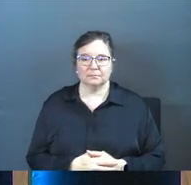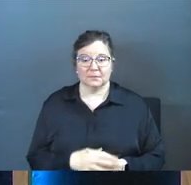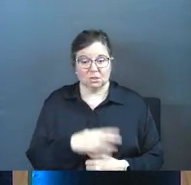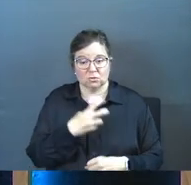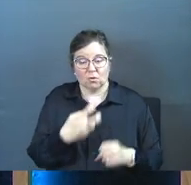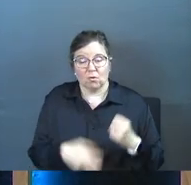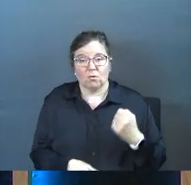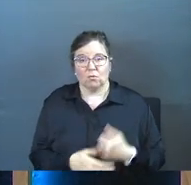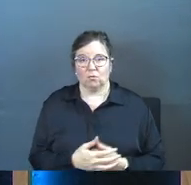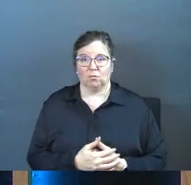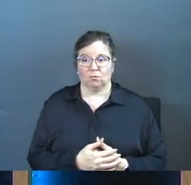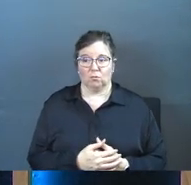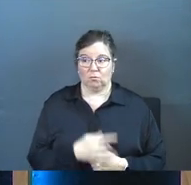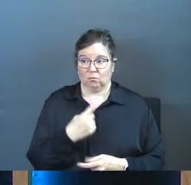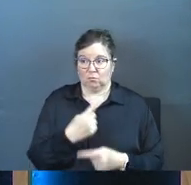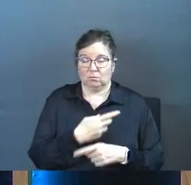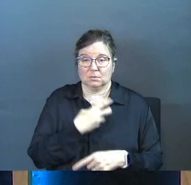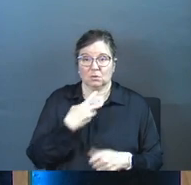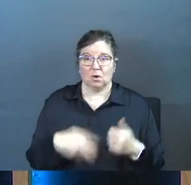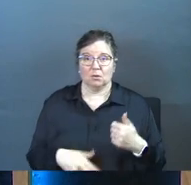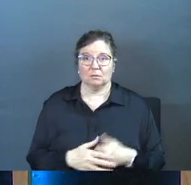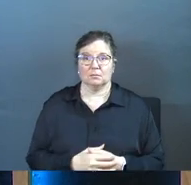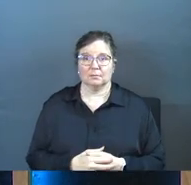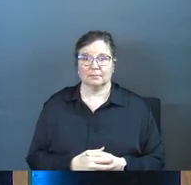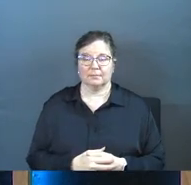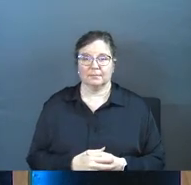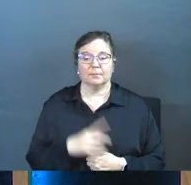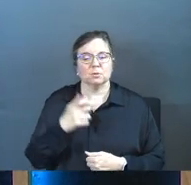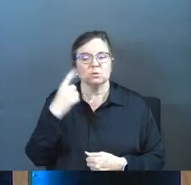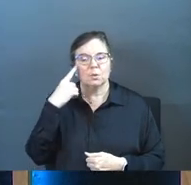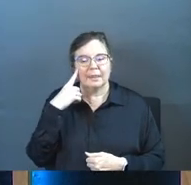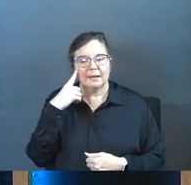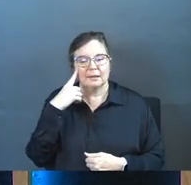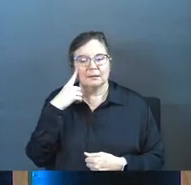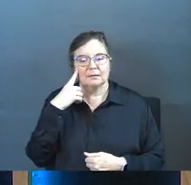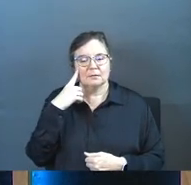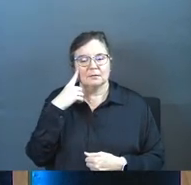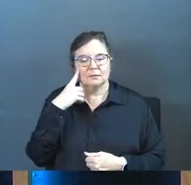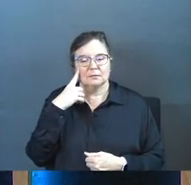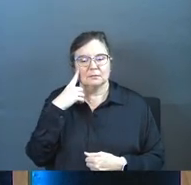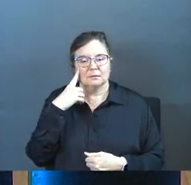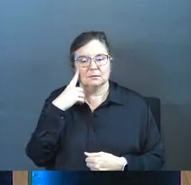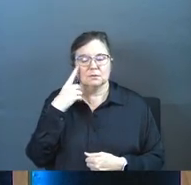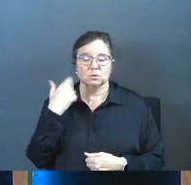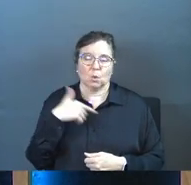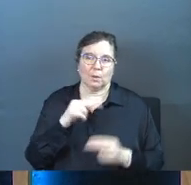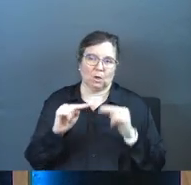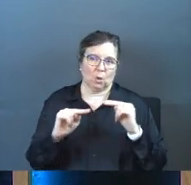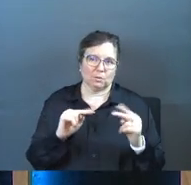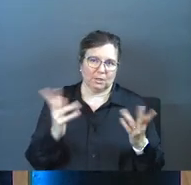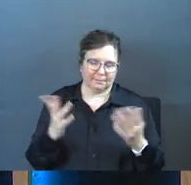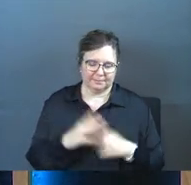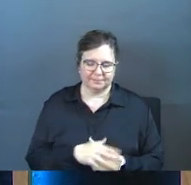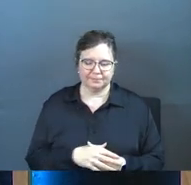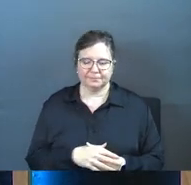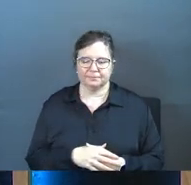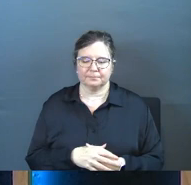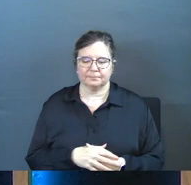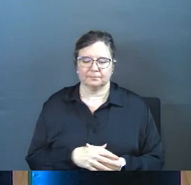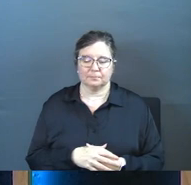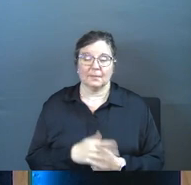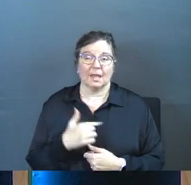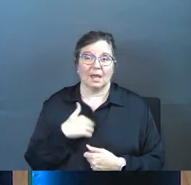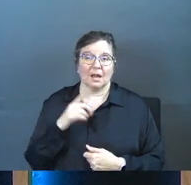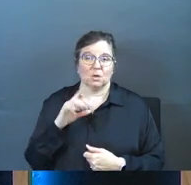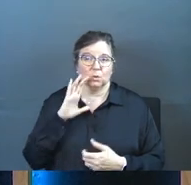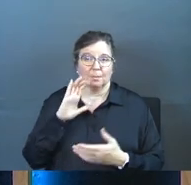It's hard. Isn't it hard? Because you think. So we negotiated.